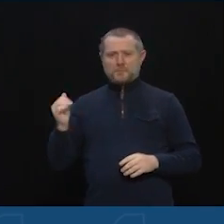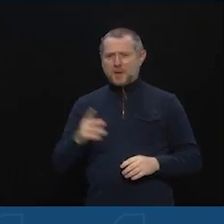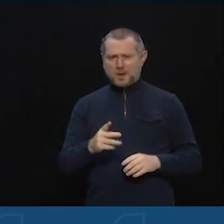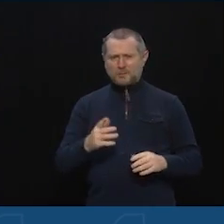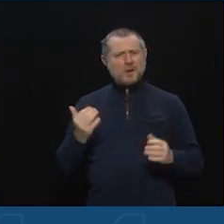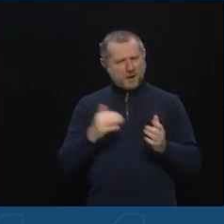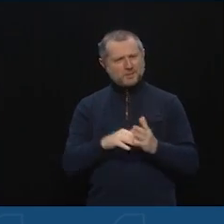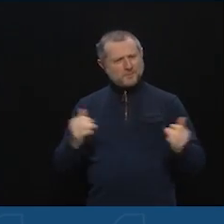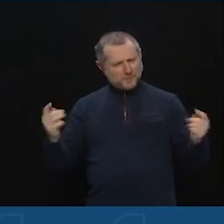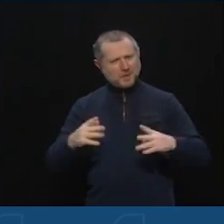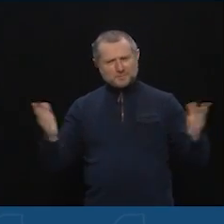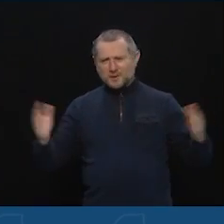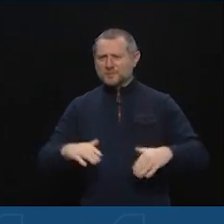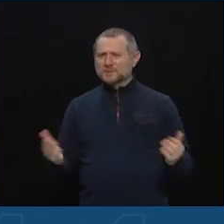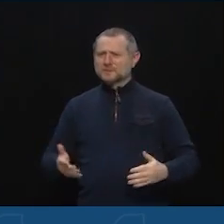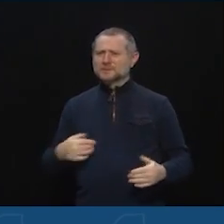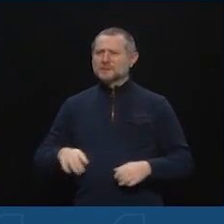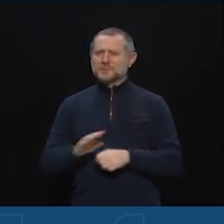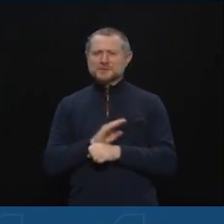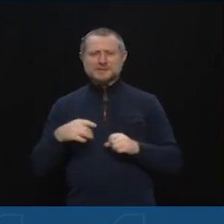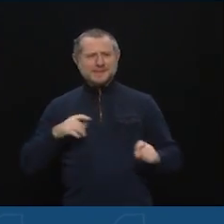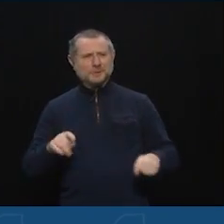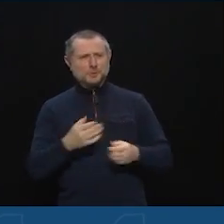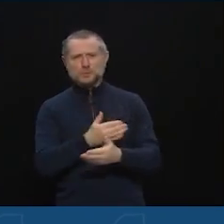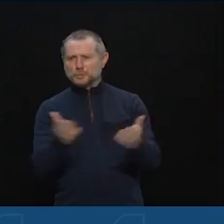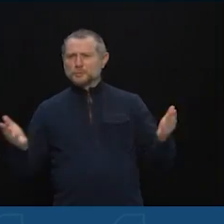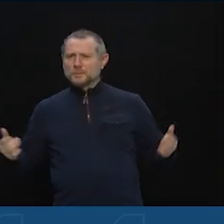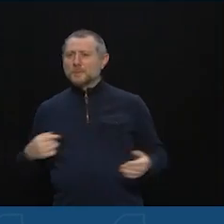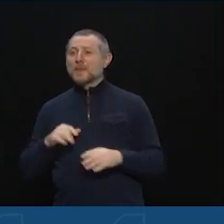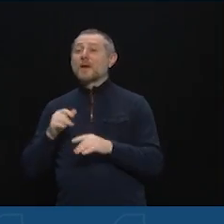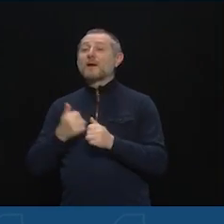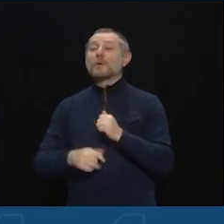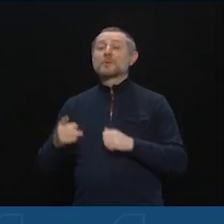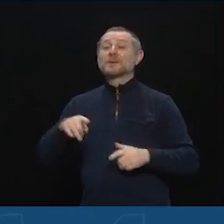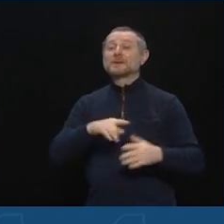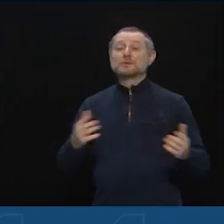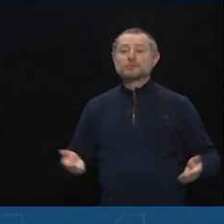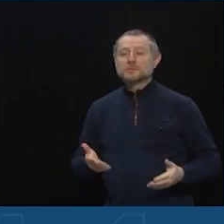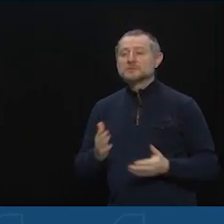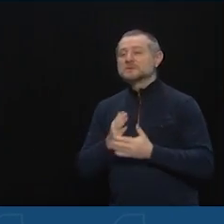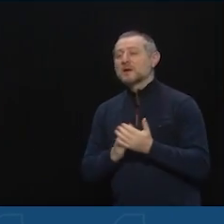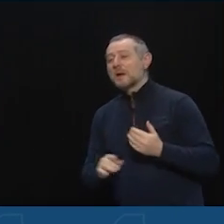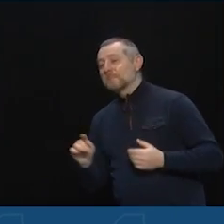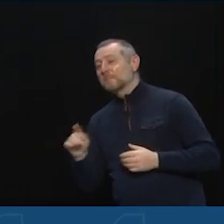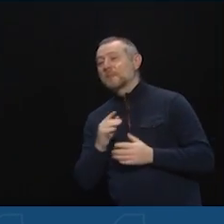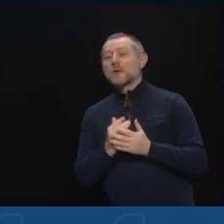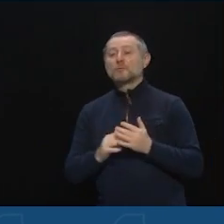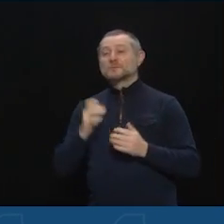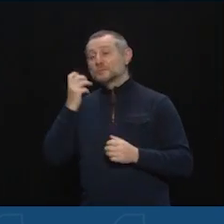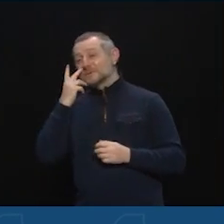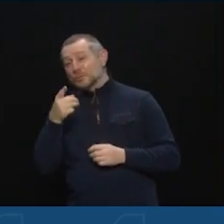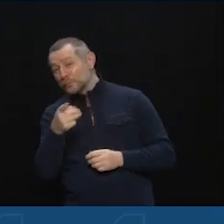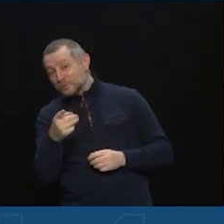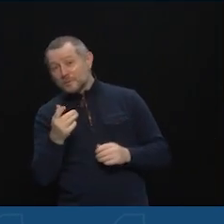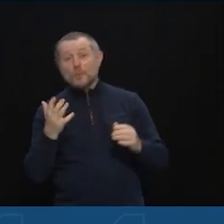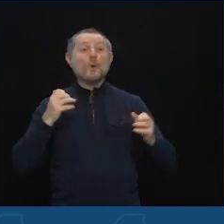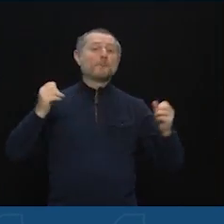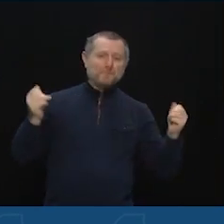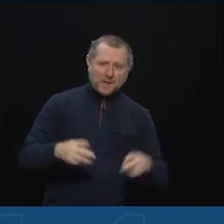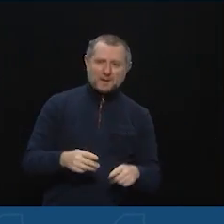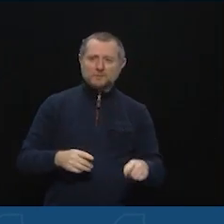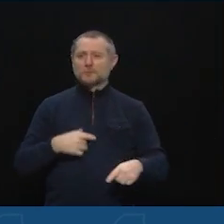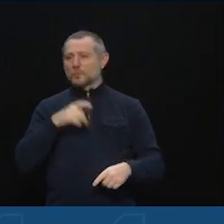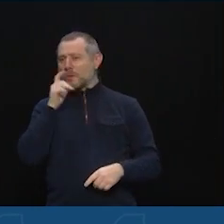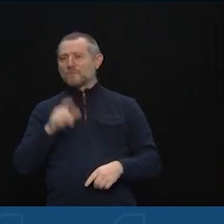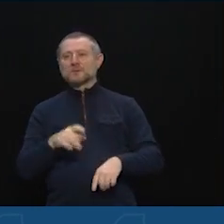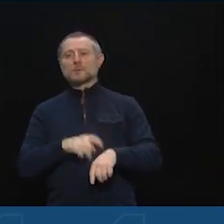your business. So I want to make sure everyone here, in some way, shape, or form, comes back. It doesn't need to be at 5:05 today